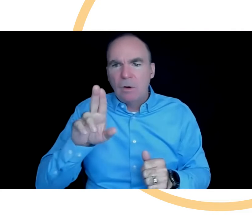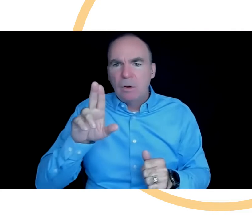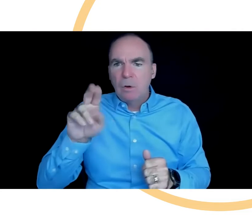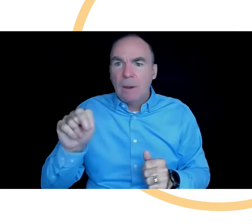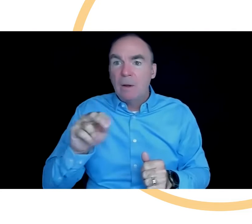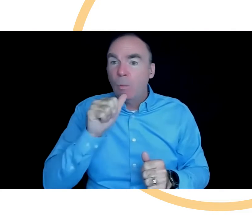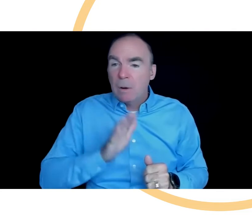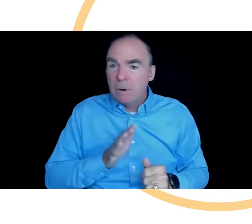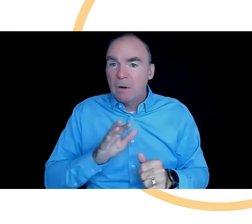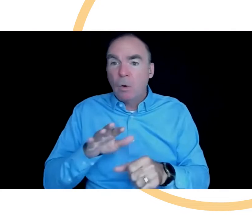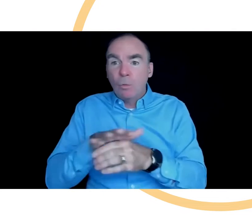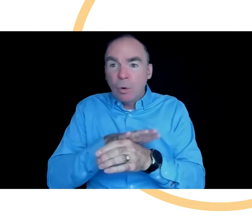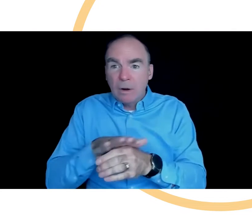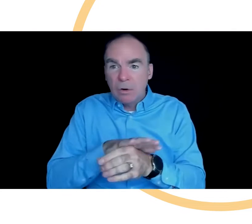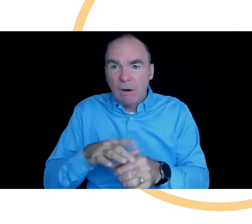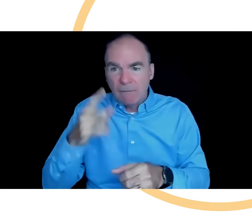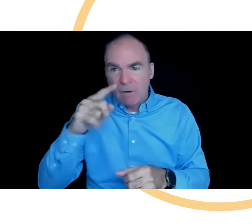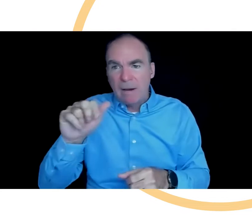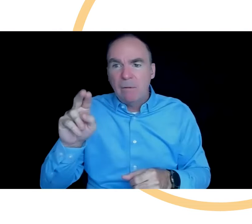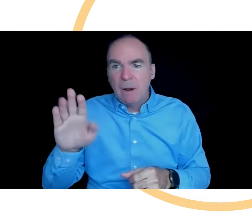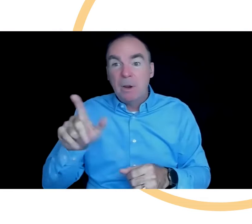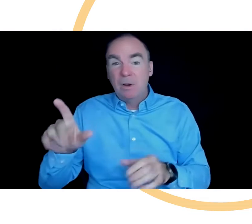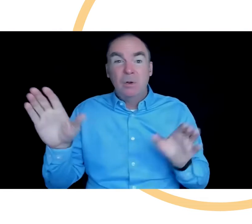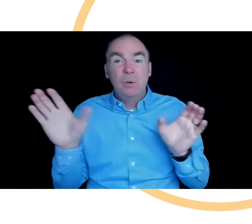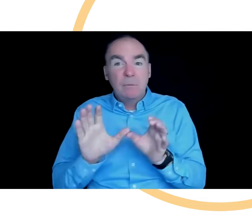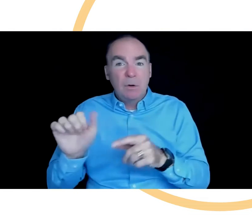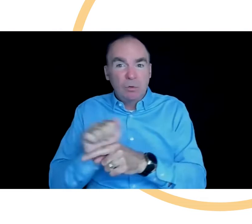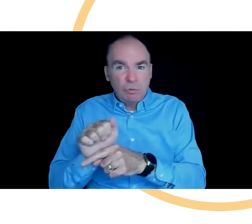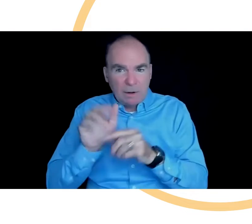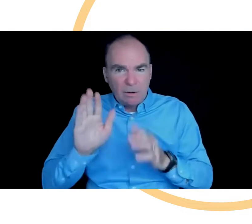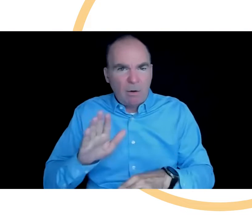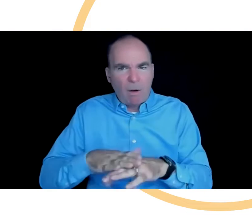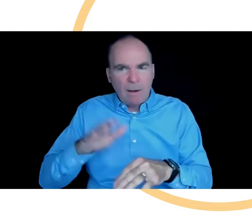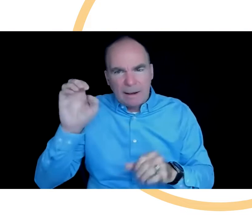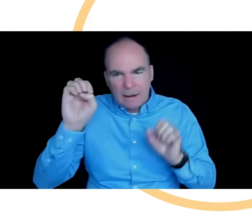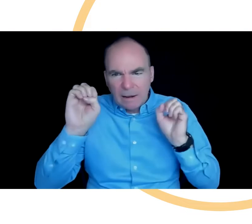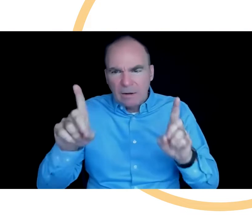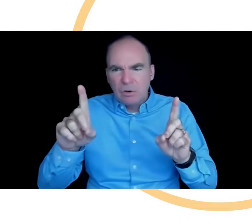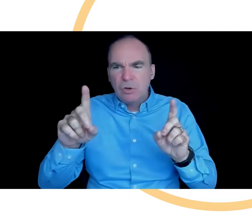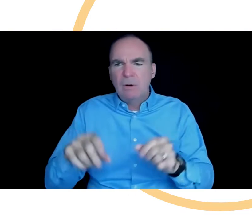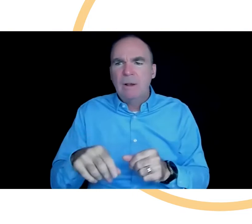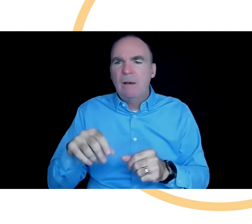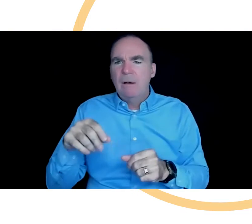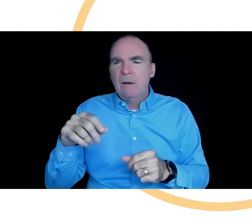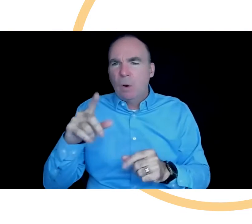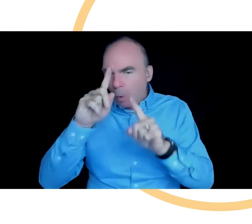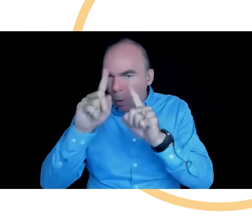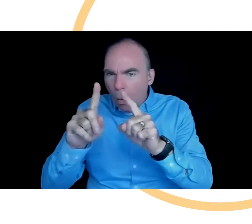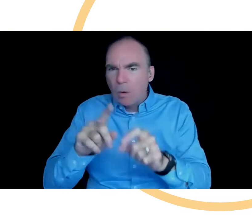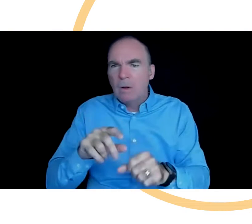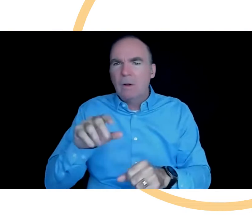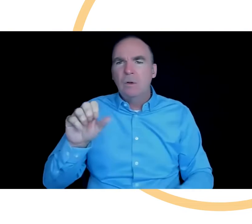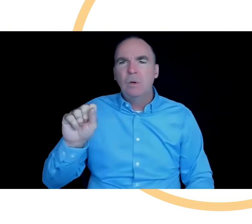Office for the Arab States. He's a certified trainer on peer education, a sustainable development goals and social media